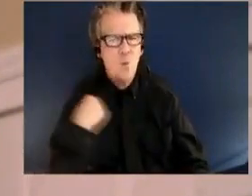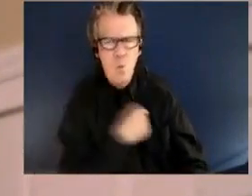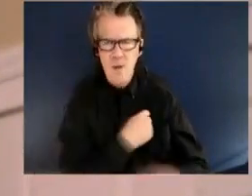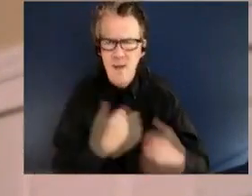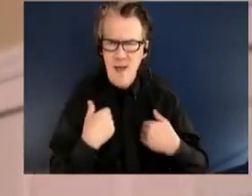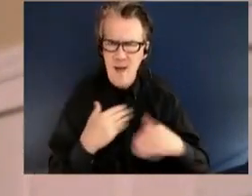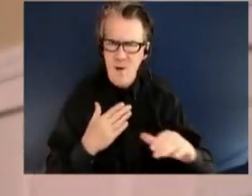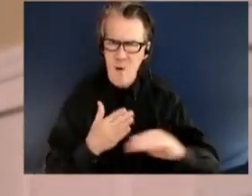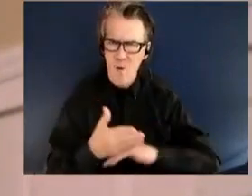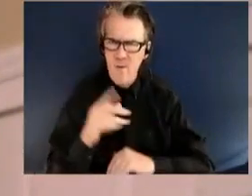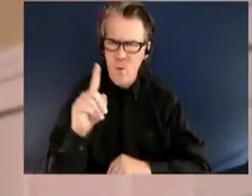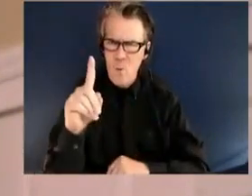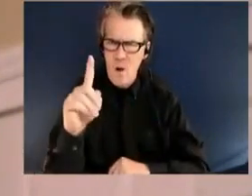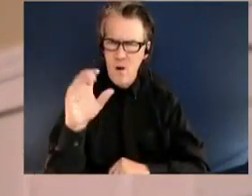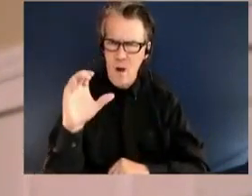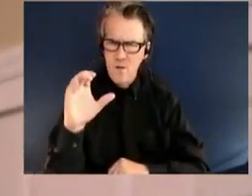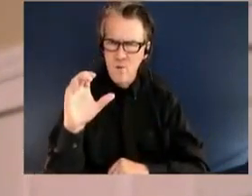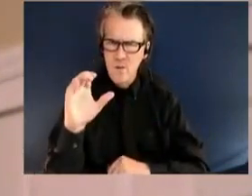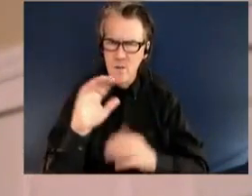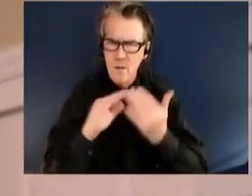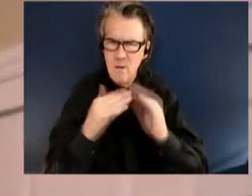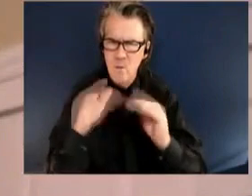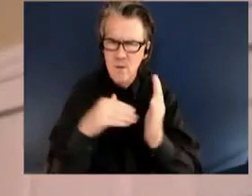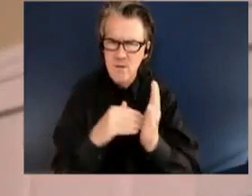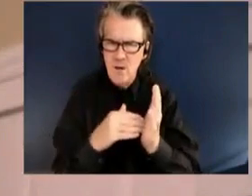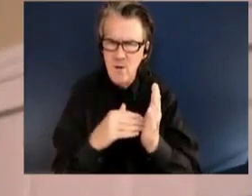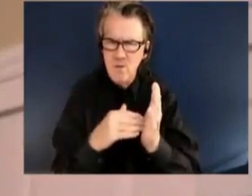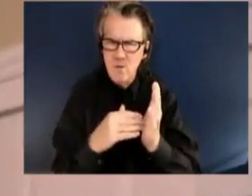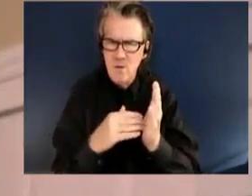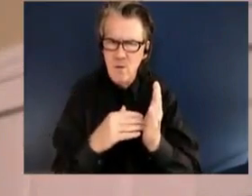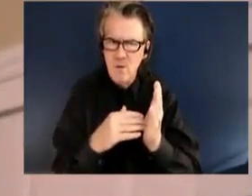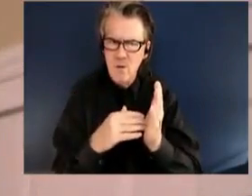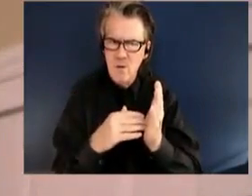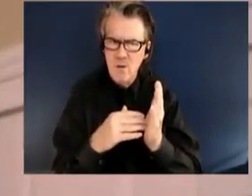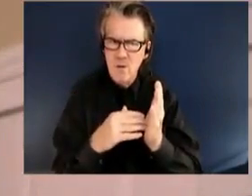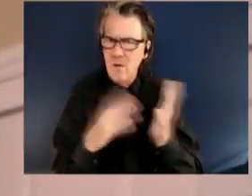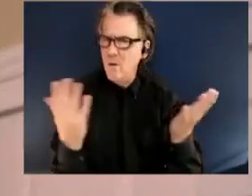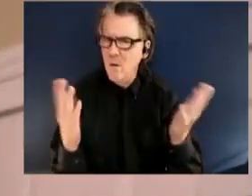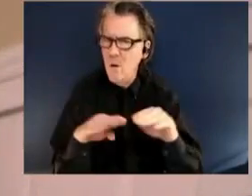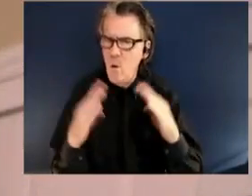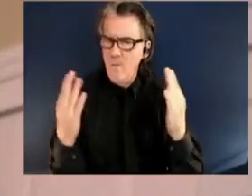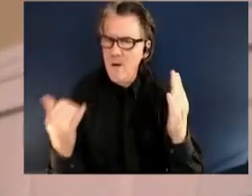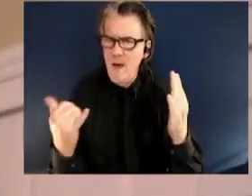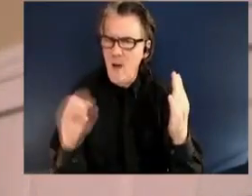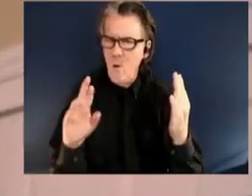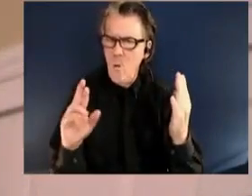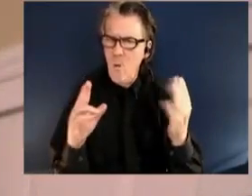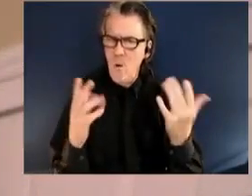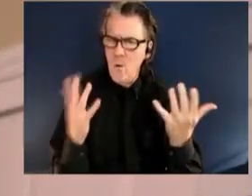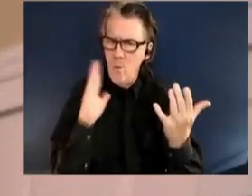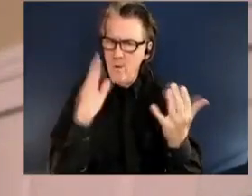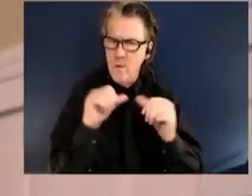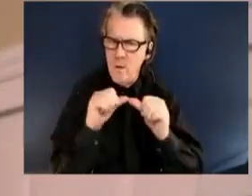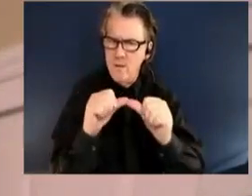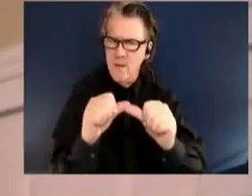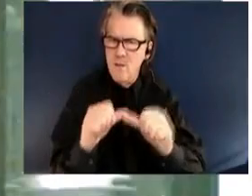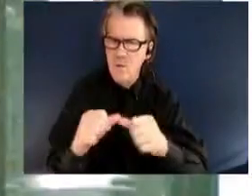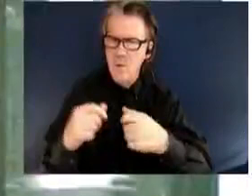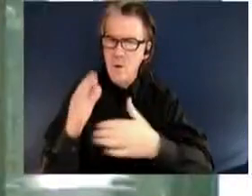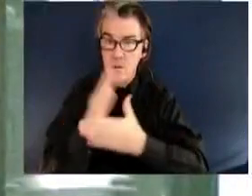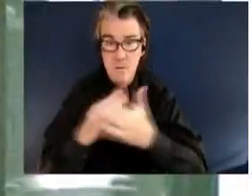now. Will some of those CRCs remain open tomorrow for the customers who are still without power? Absolutely. We do not